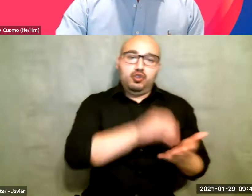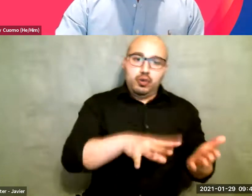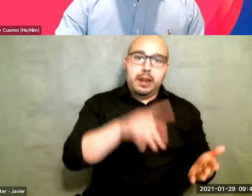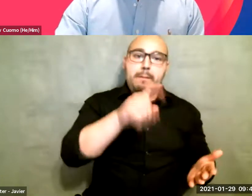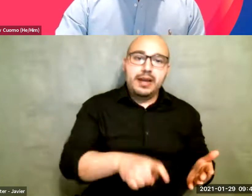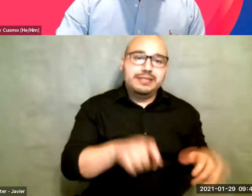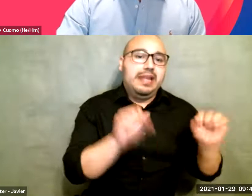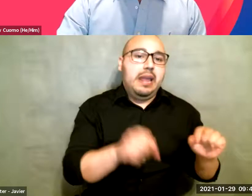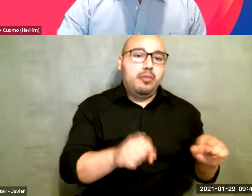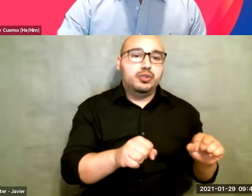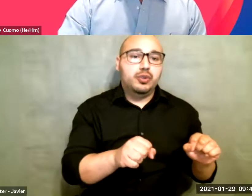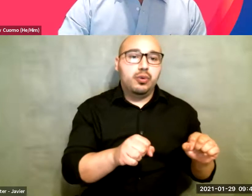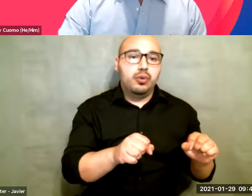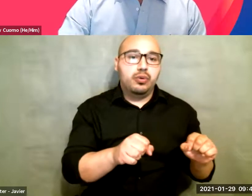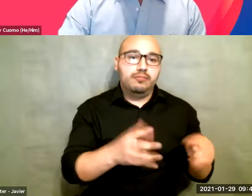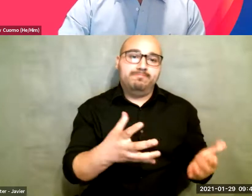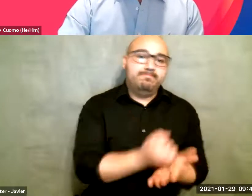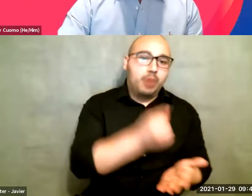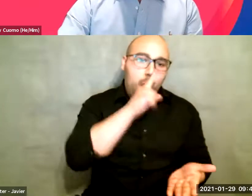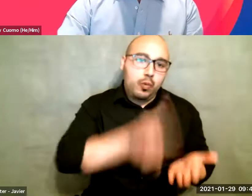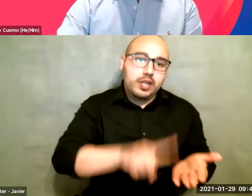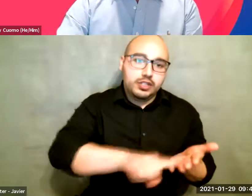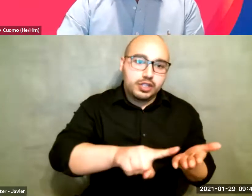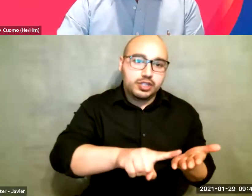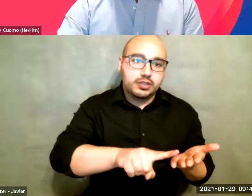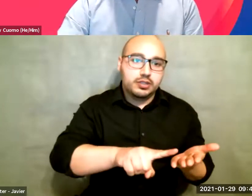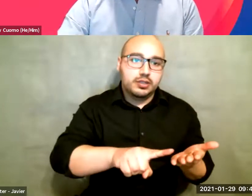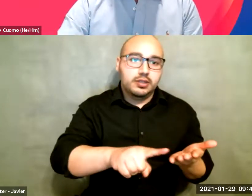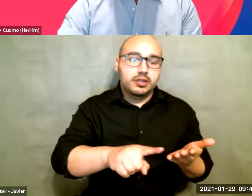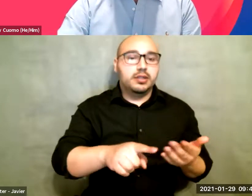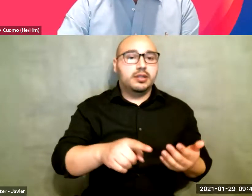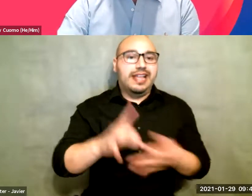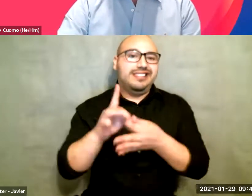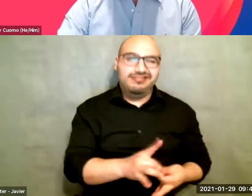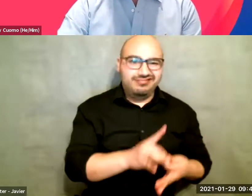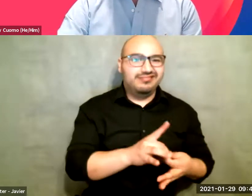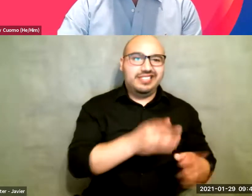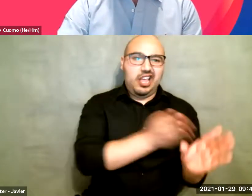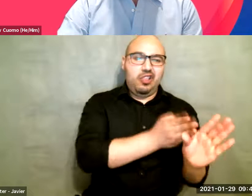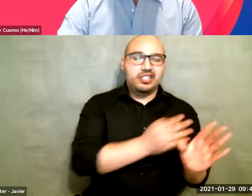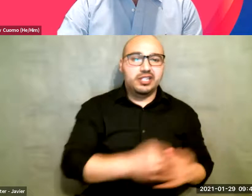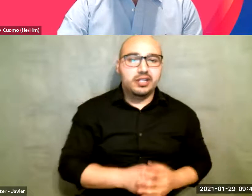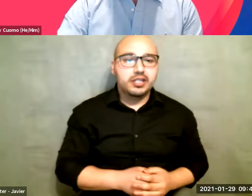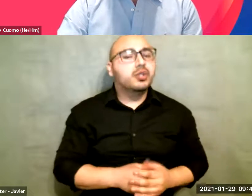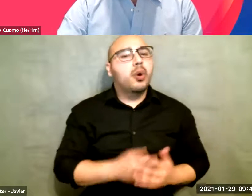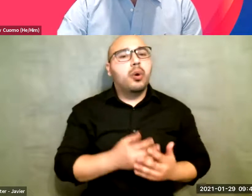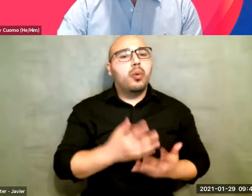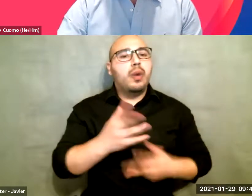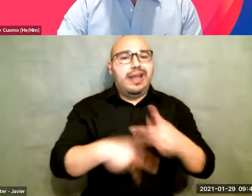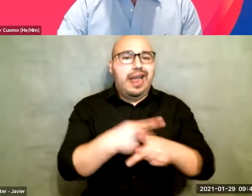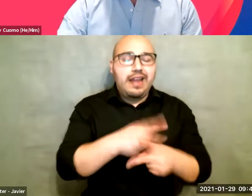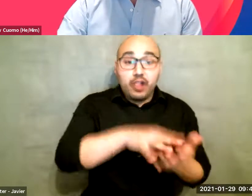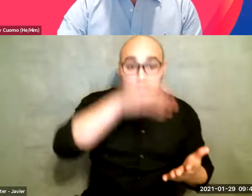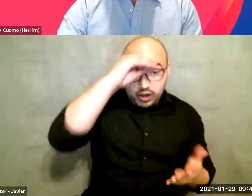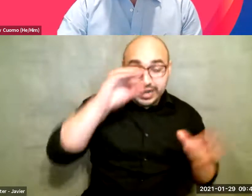with research. No matter where they go in psychology, that's core to the psychology discipline. So what sort of learning activities and then